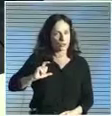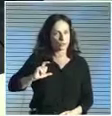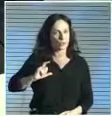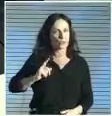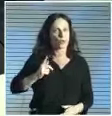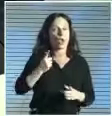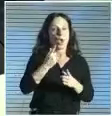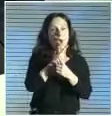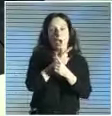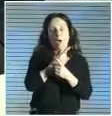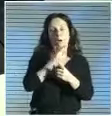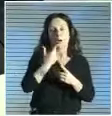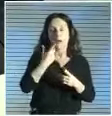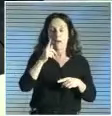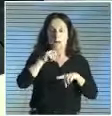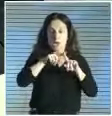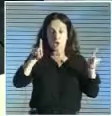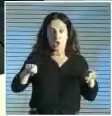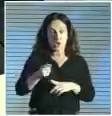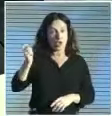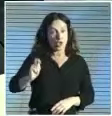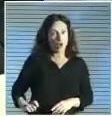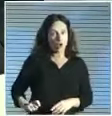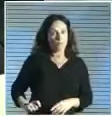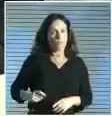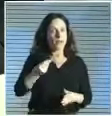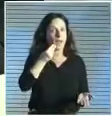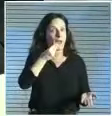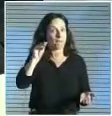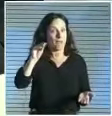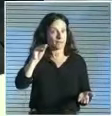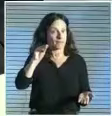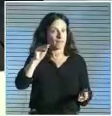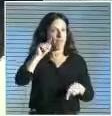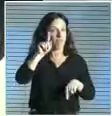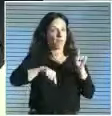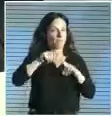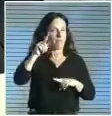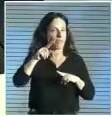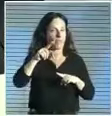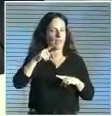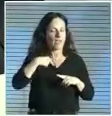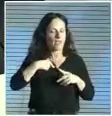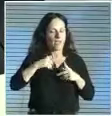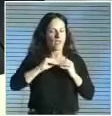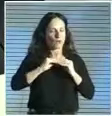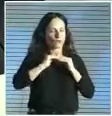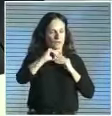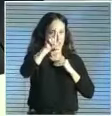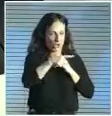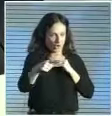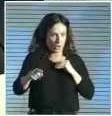in terms of sustainability. In a certain moment, and was precisely during the pandemic, we realized